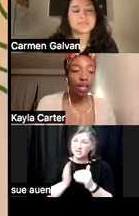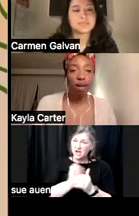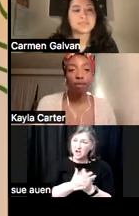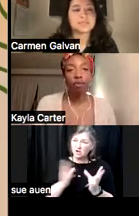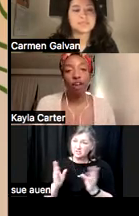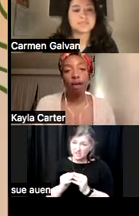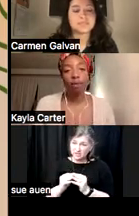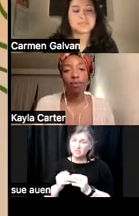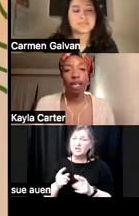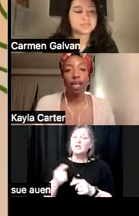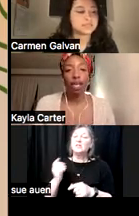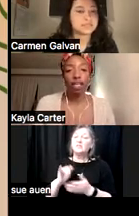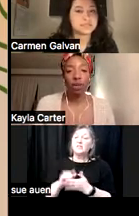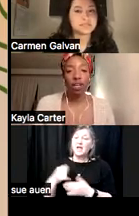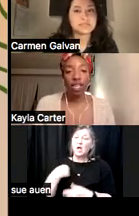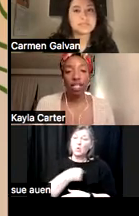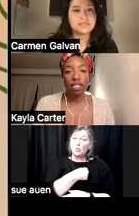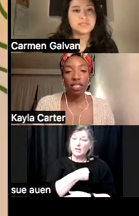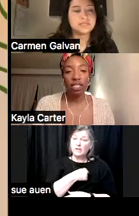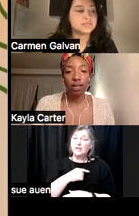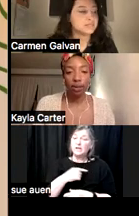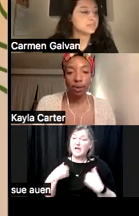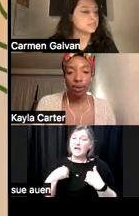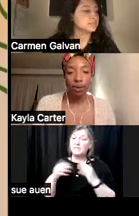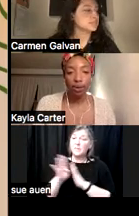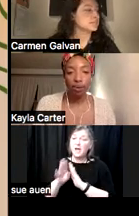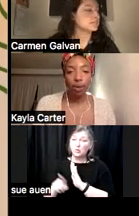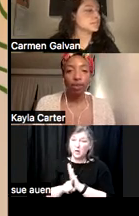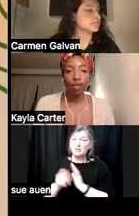we come from communities,